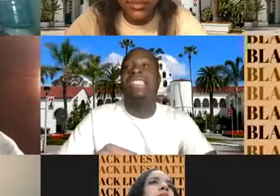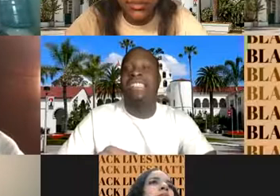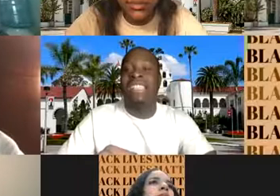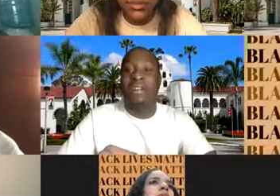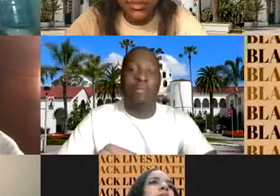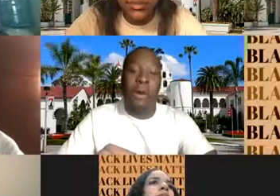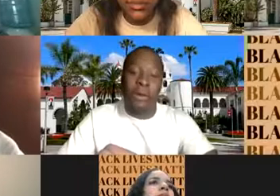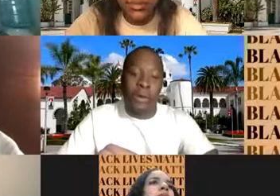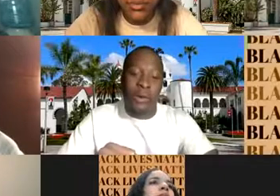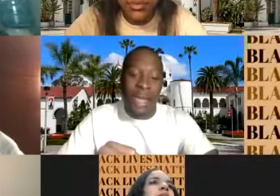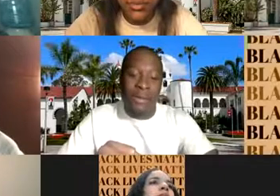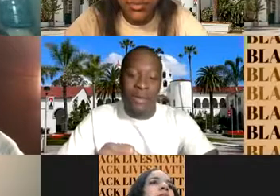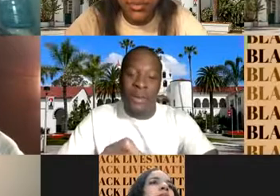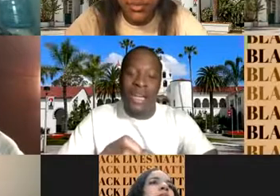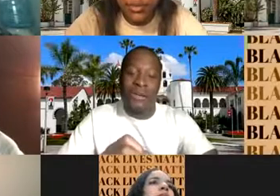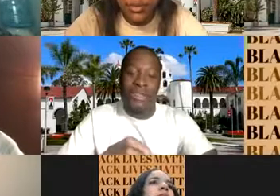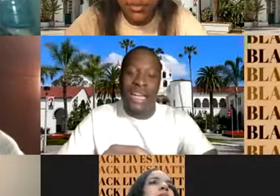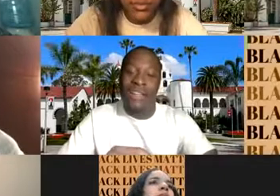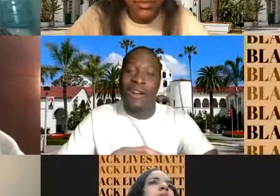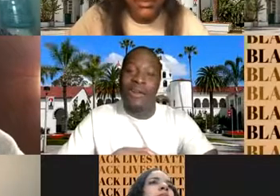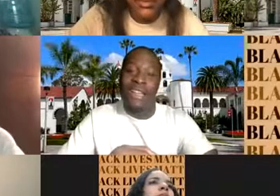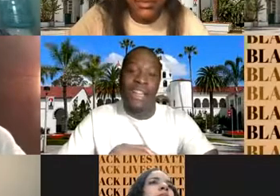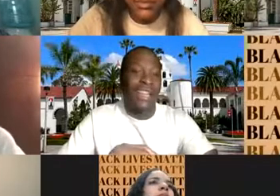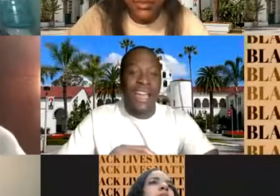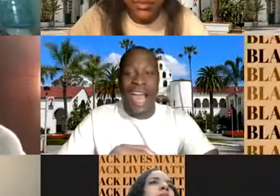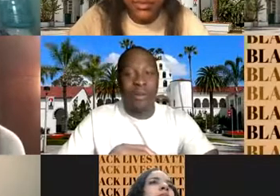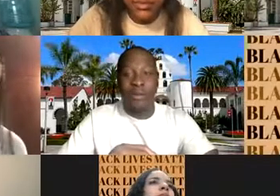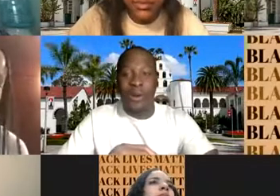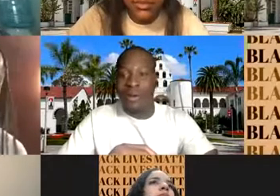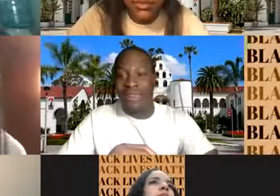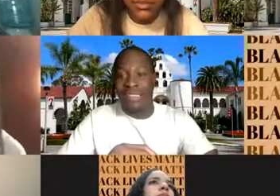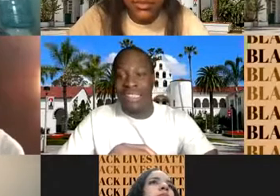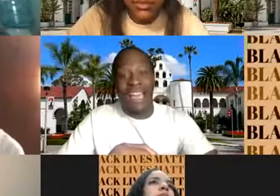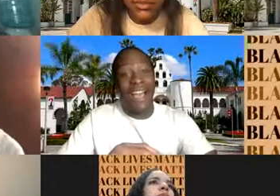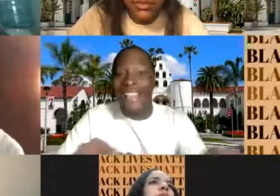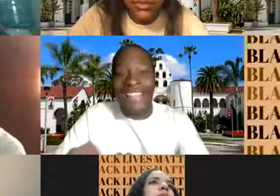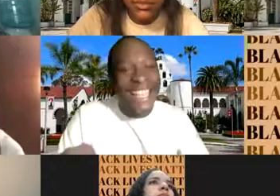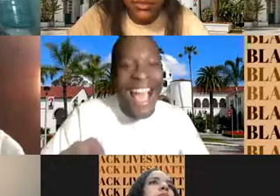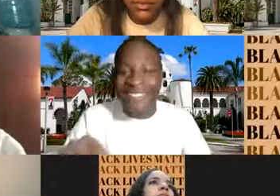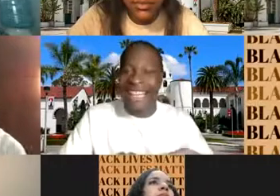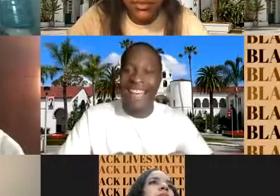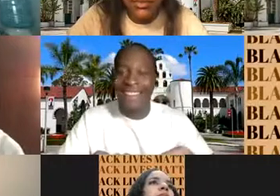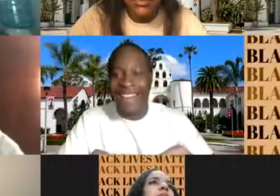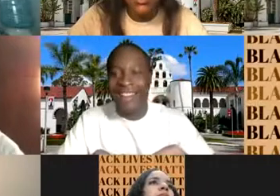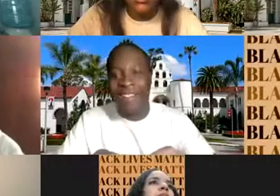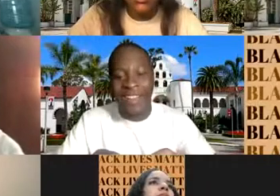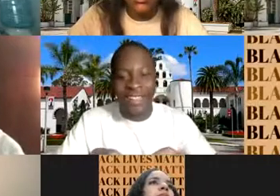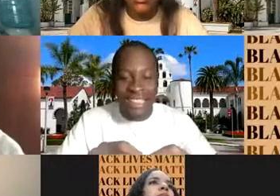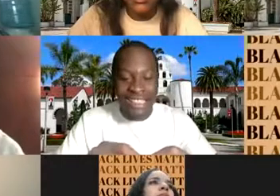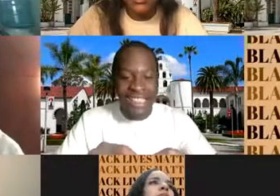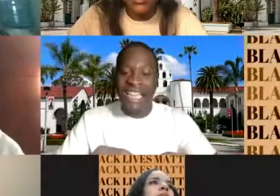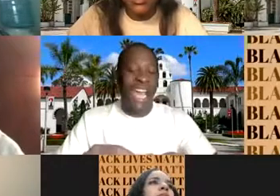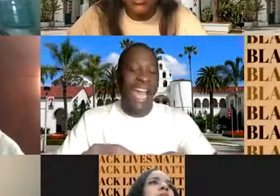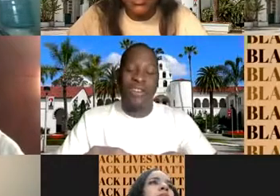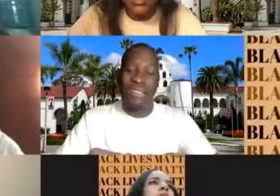I just seen a boatload of white people. And I was like, oh yeah, I don't know about this. I was like, I do not know about